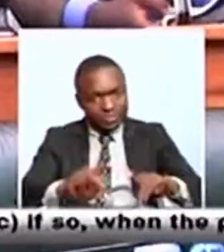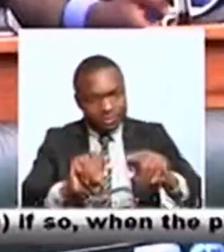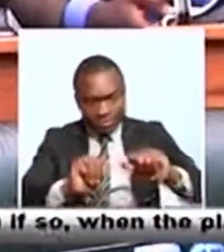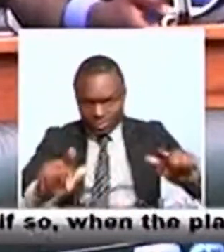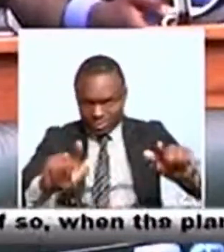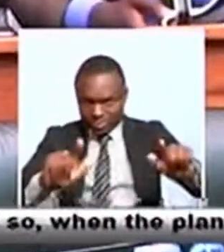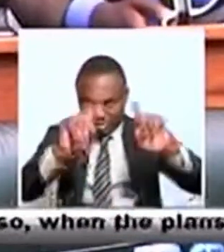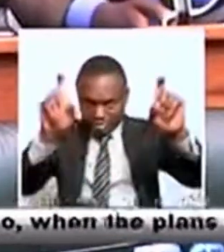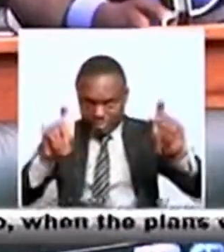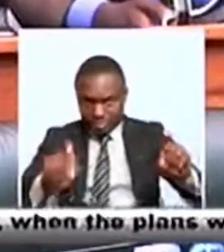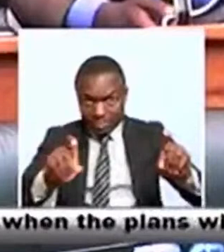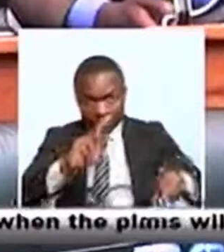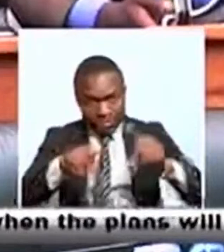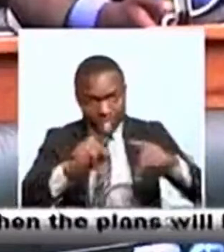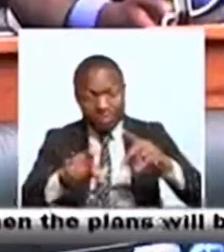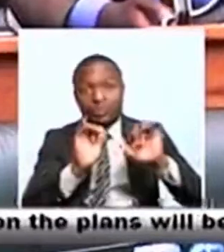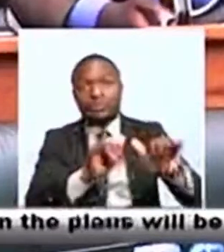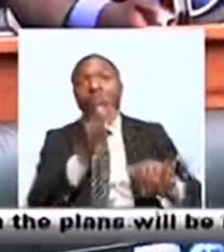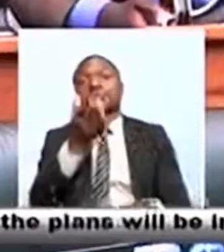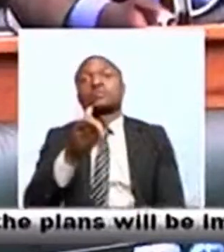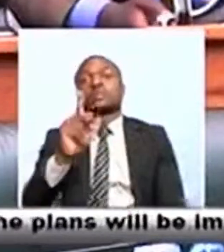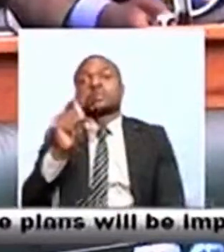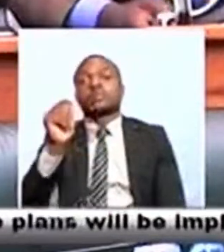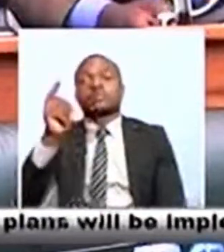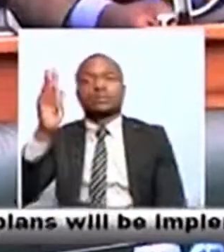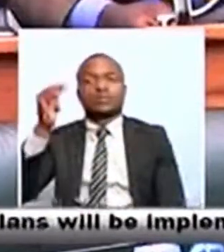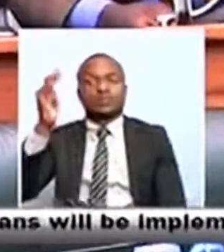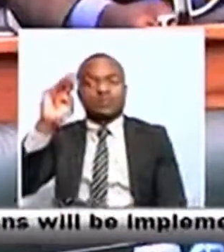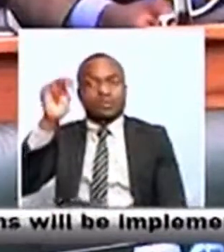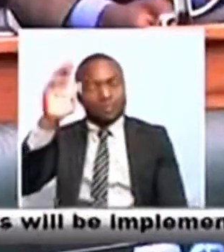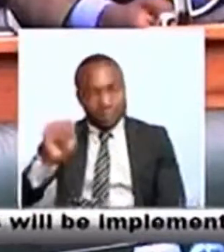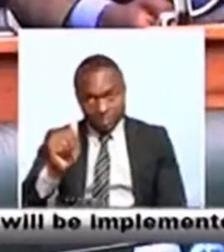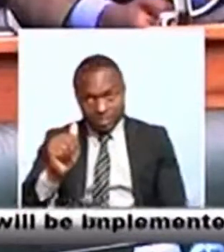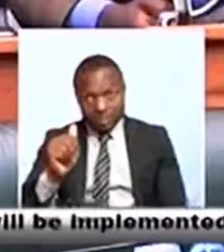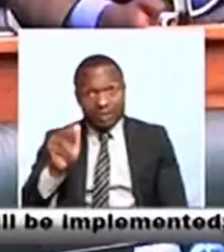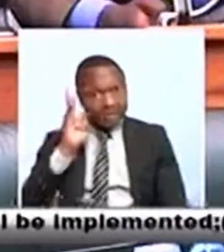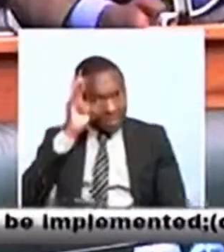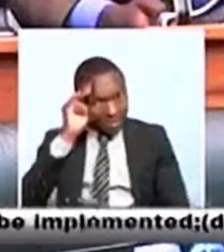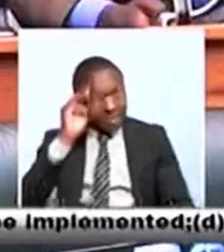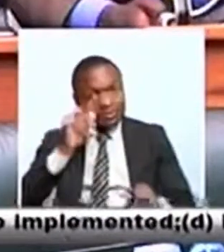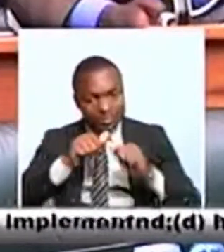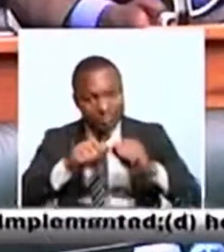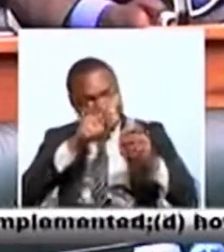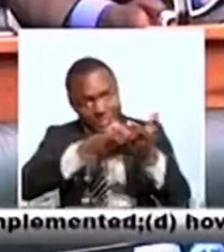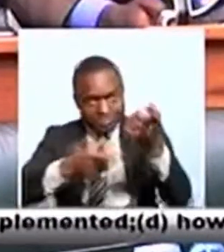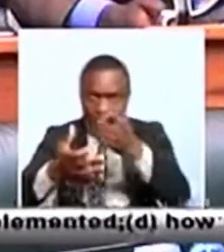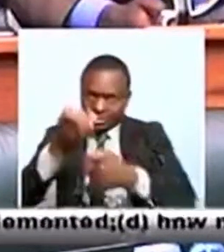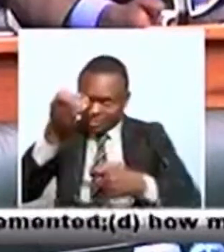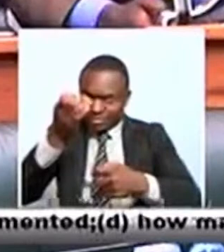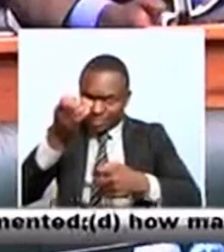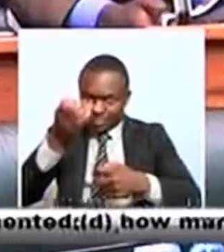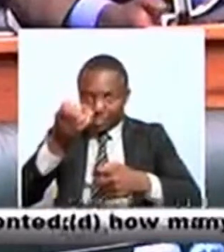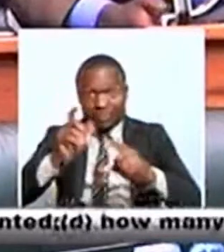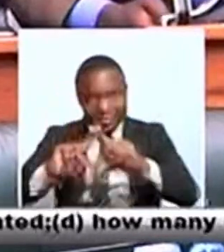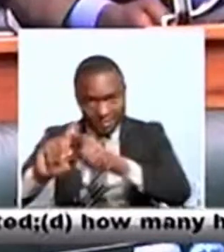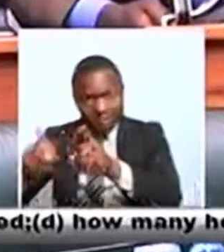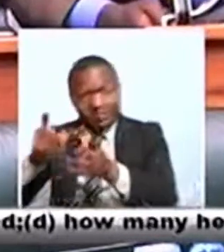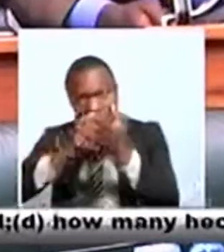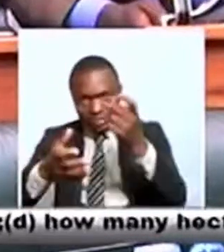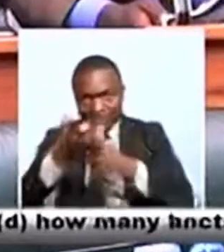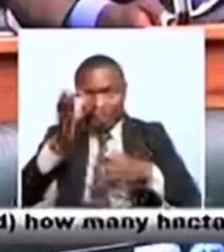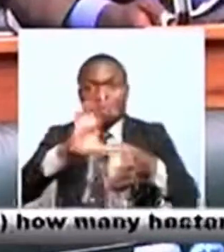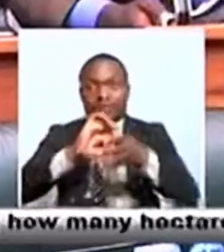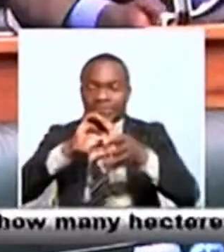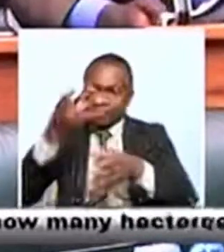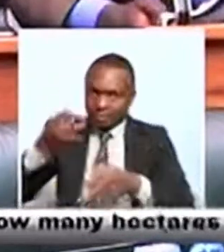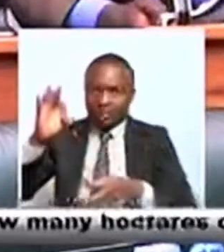settlers in Katoka Mema, as the ministry is still consulting line ministries and other stakeholders